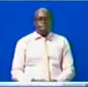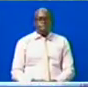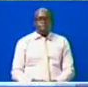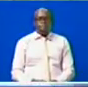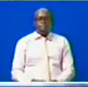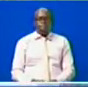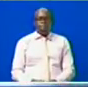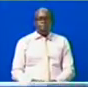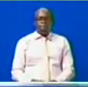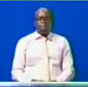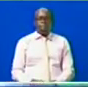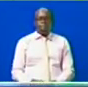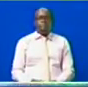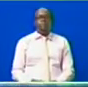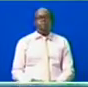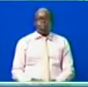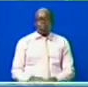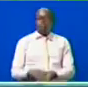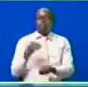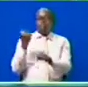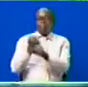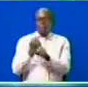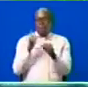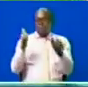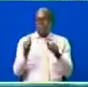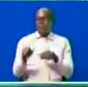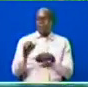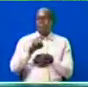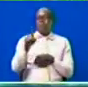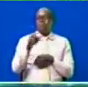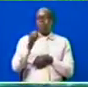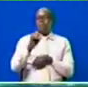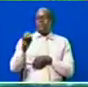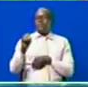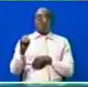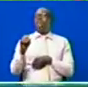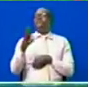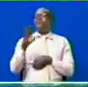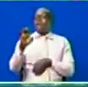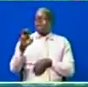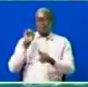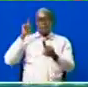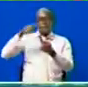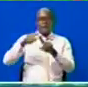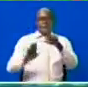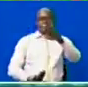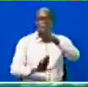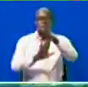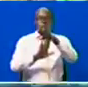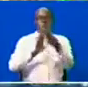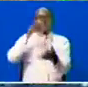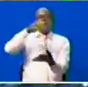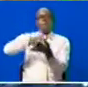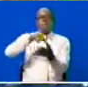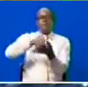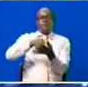Raise the performance of your boys, Zoo FC, as they target the top position